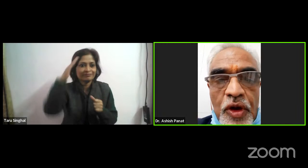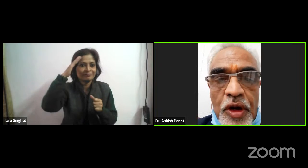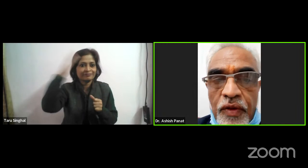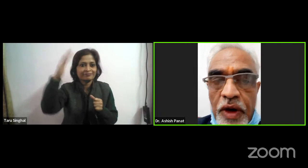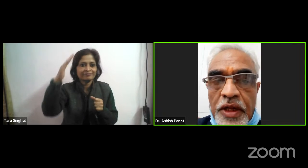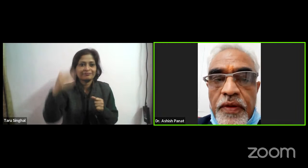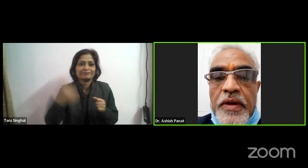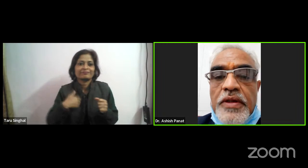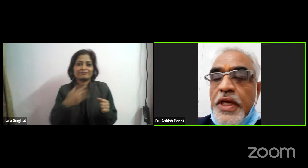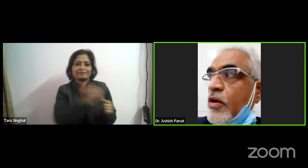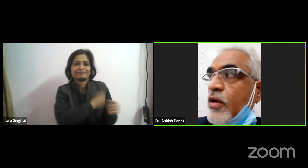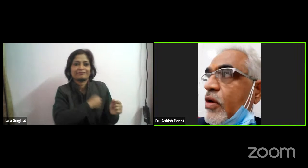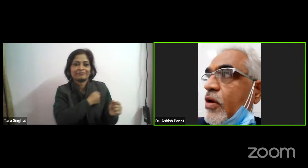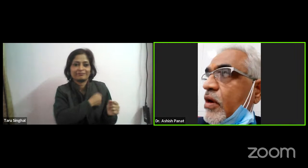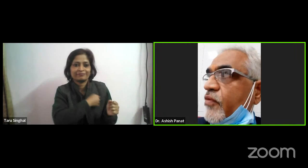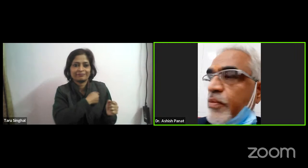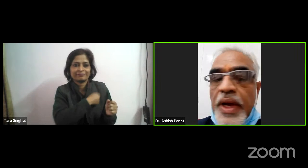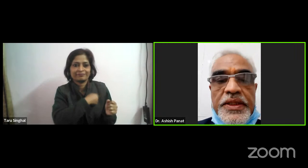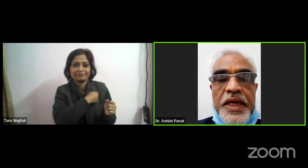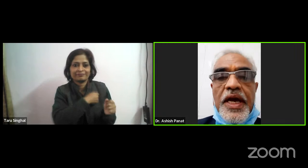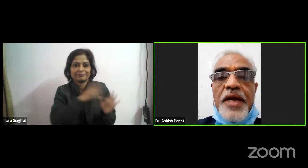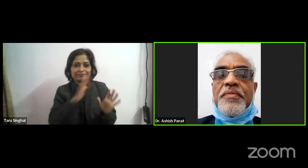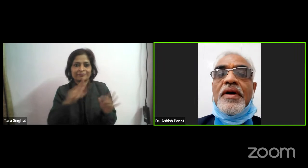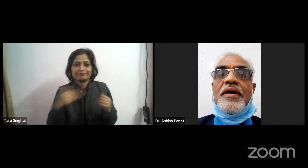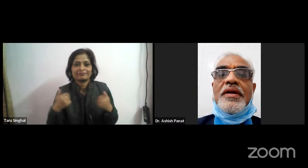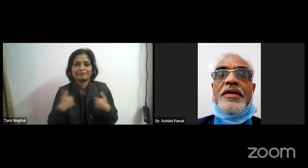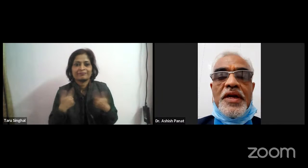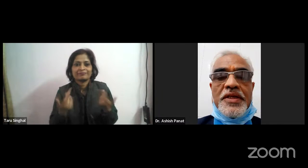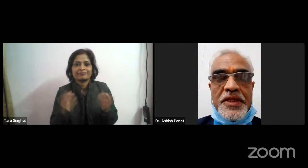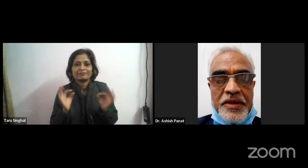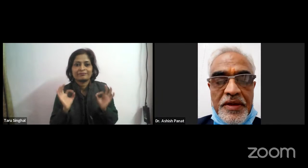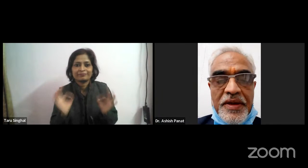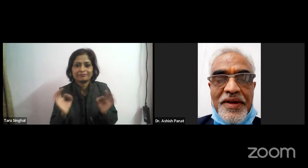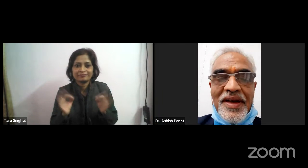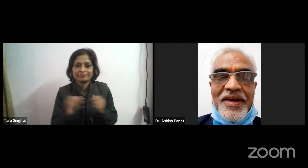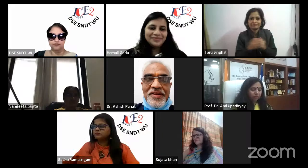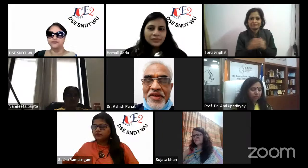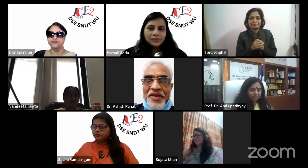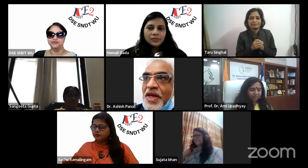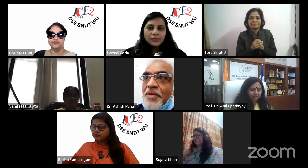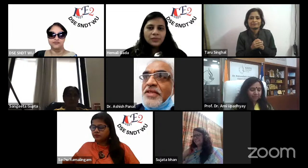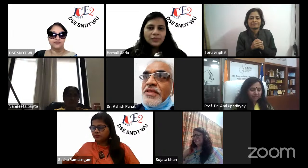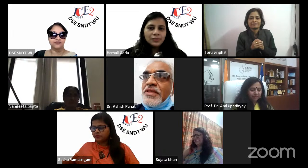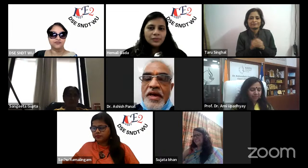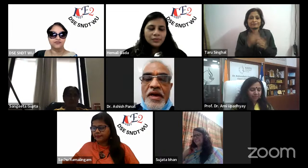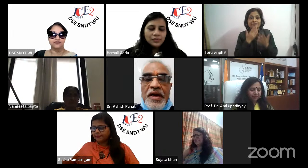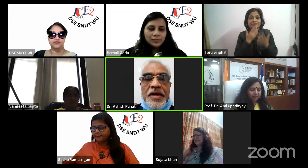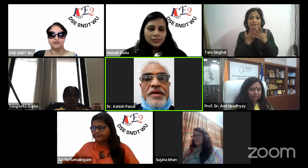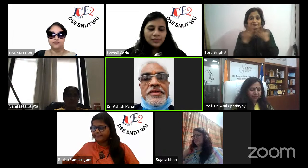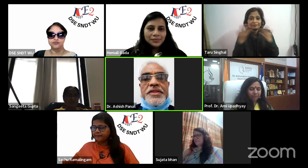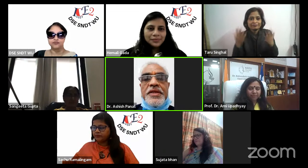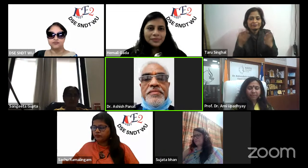very sorry for inconvenience at all from my side. I'm Not in the at all. transit. Not at all. Thank you very much.